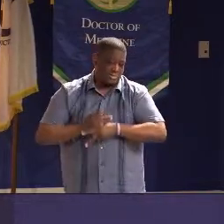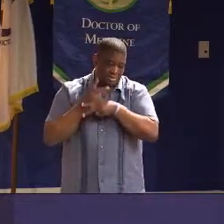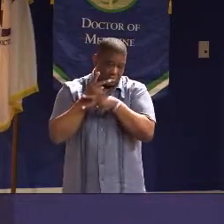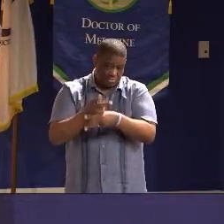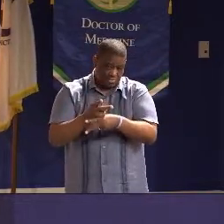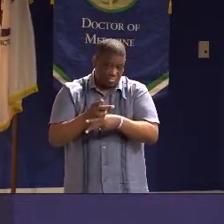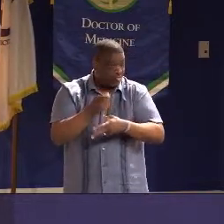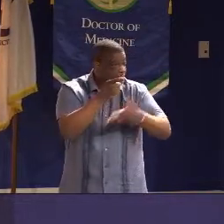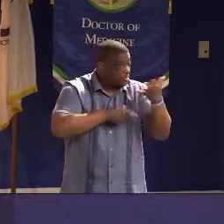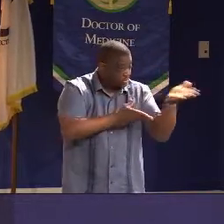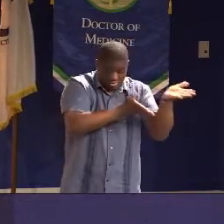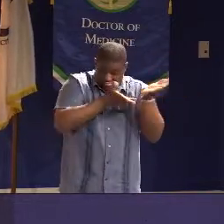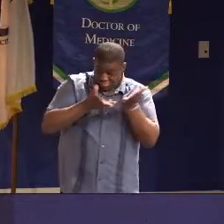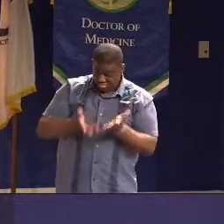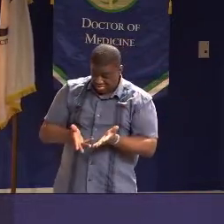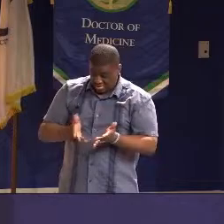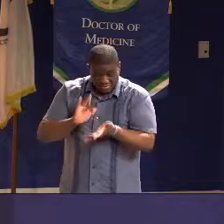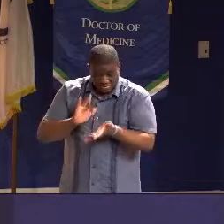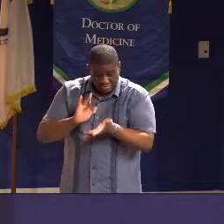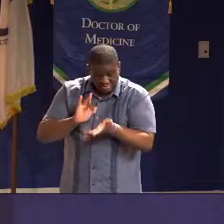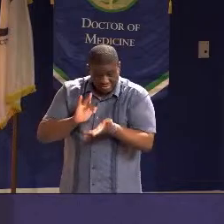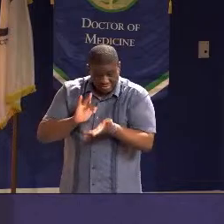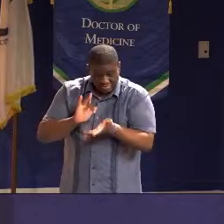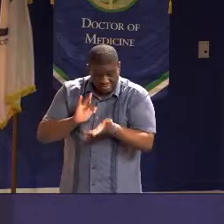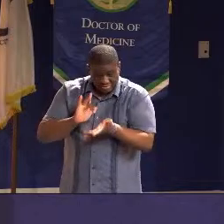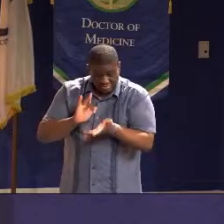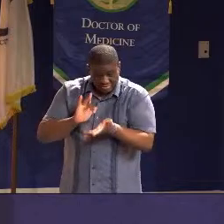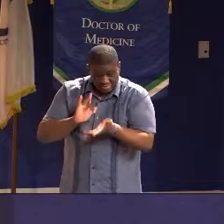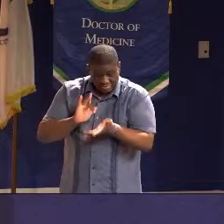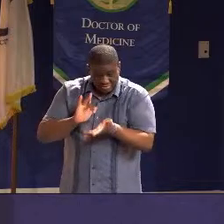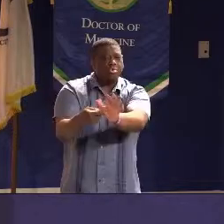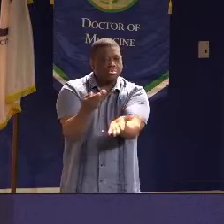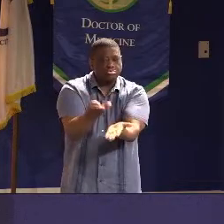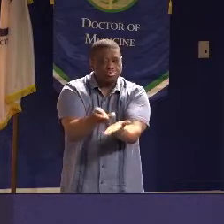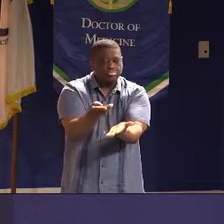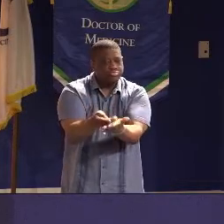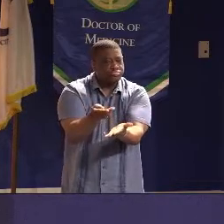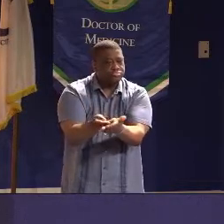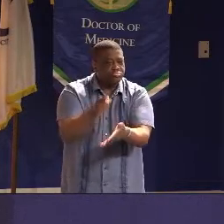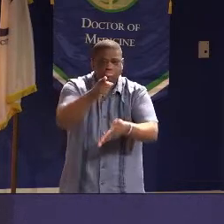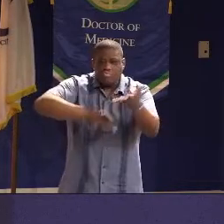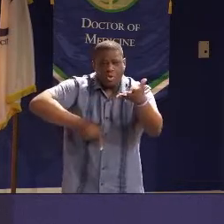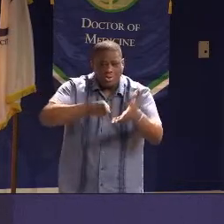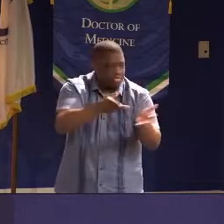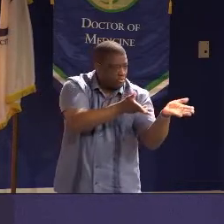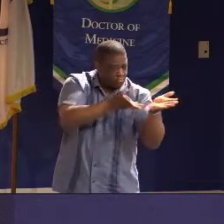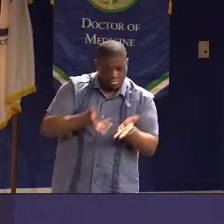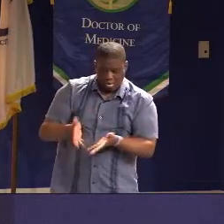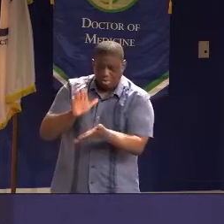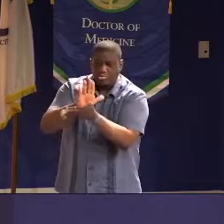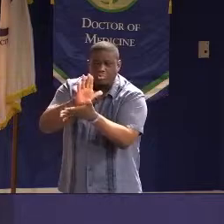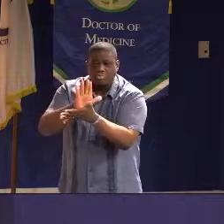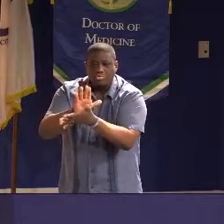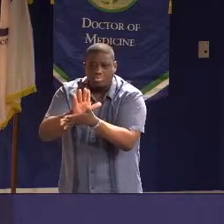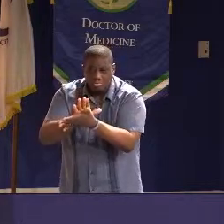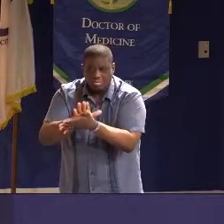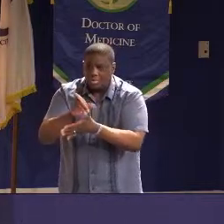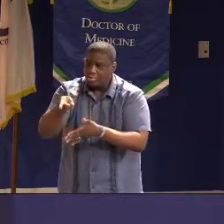What you bring to medicine is evident in what you have already brought to our school. You